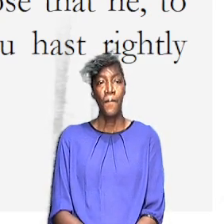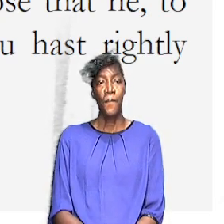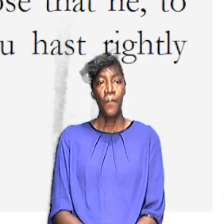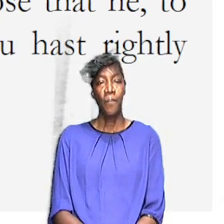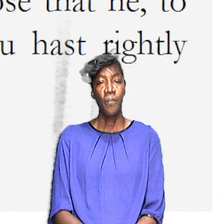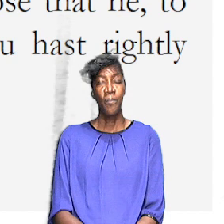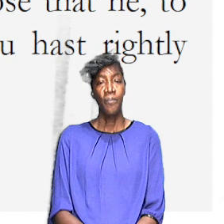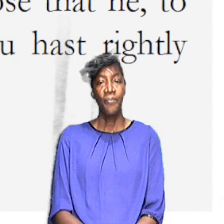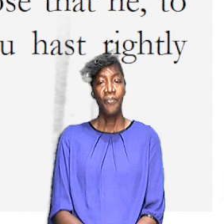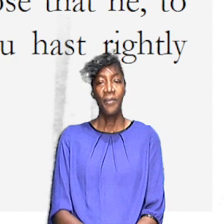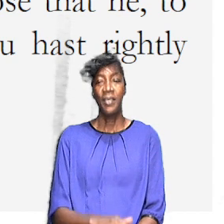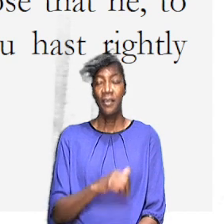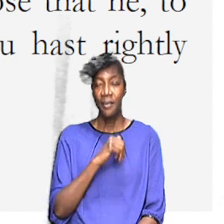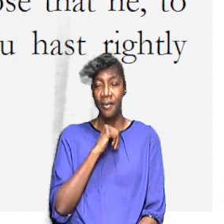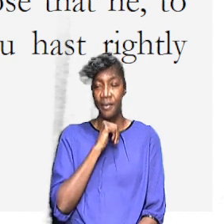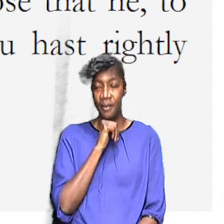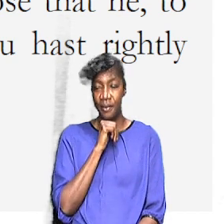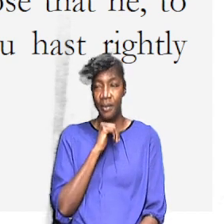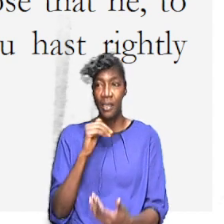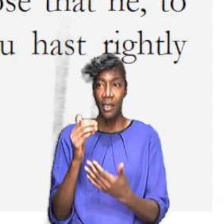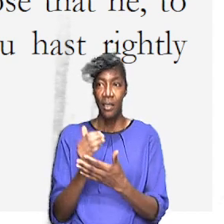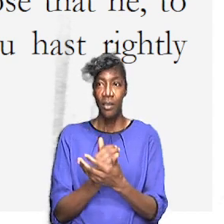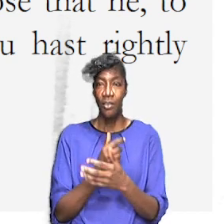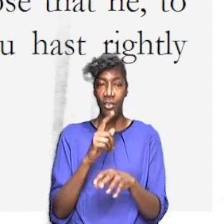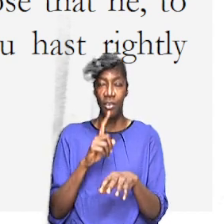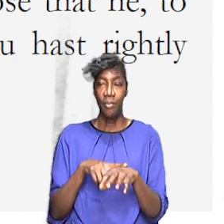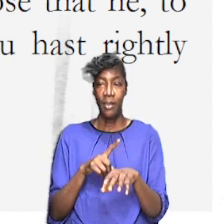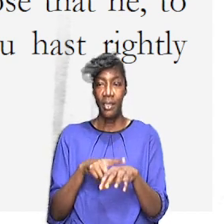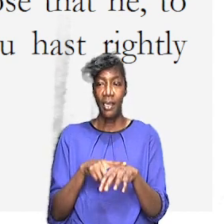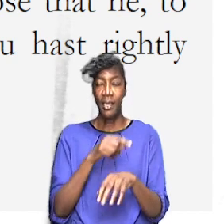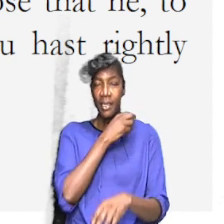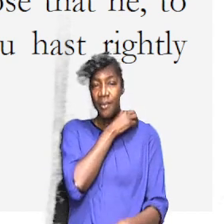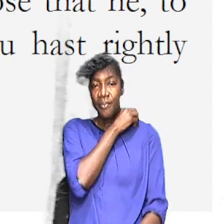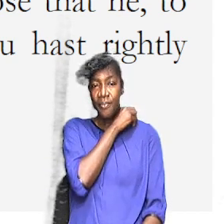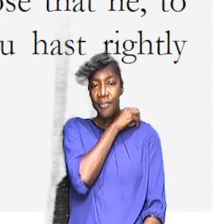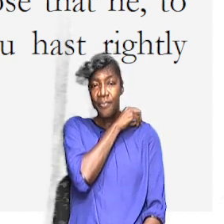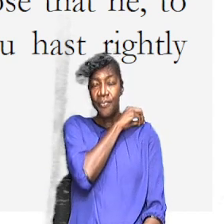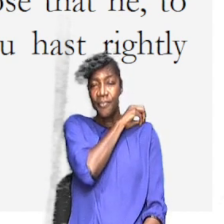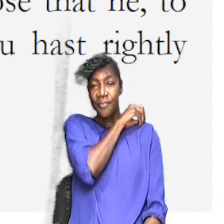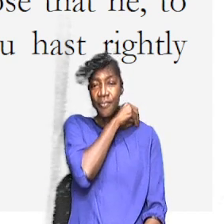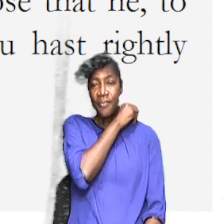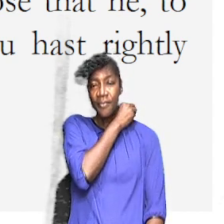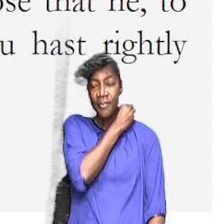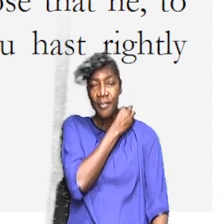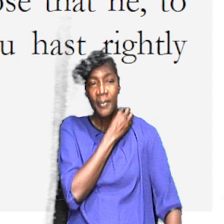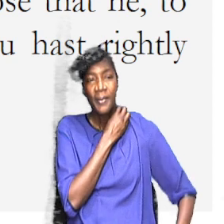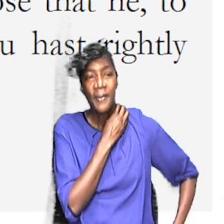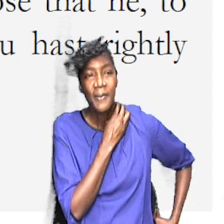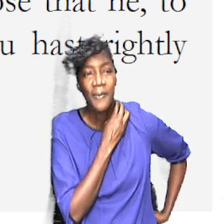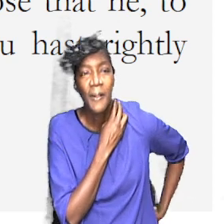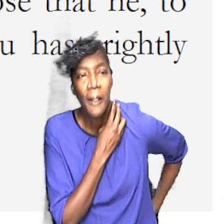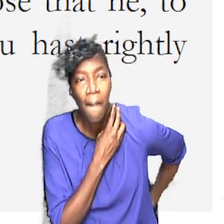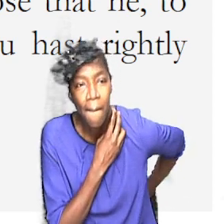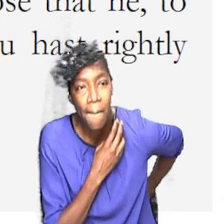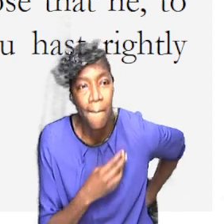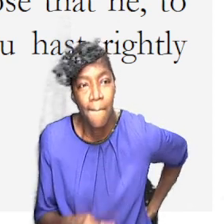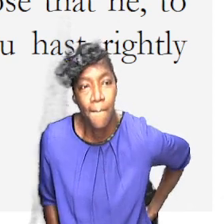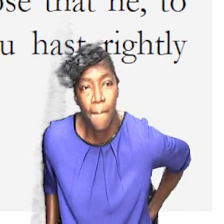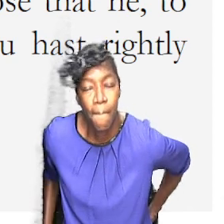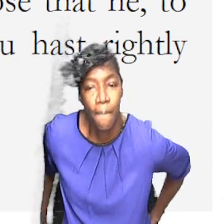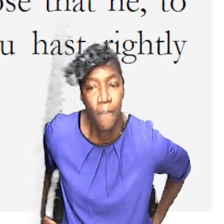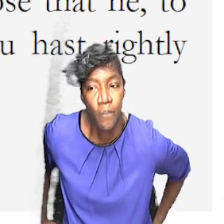It's unfortunate that sometimes the translators would use the term pence, because pence was the